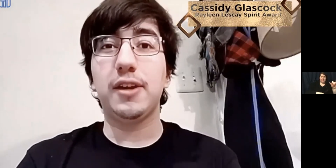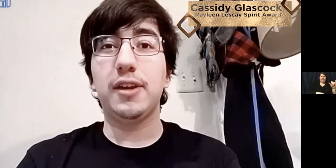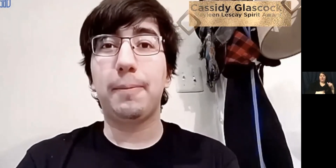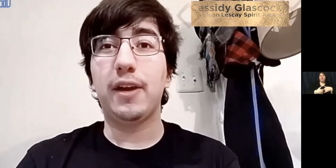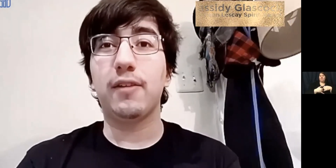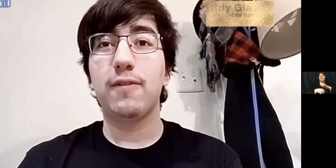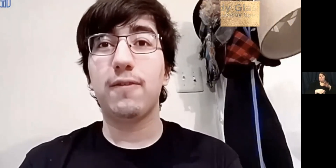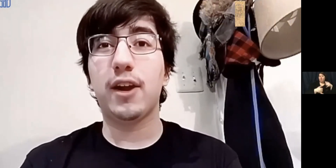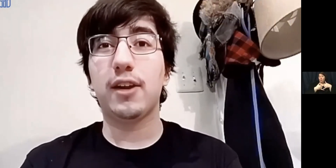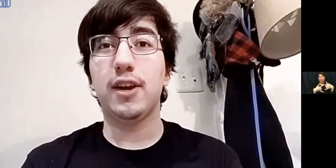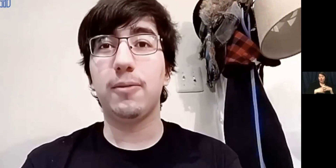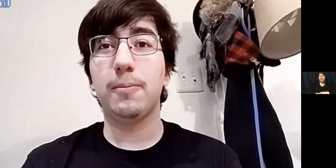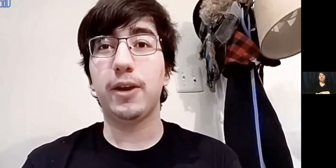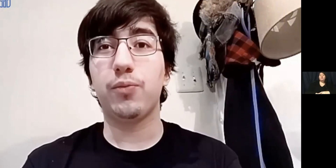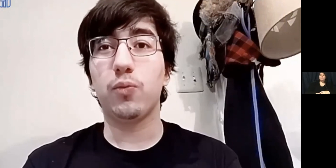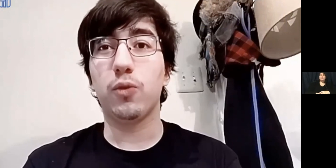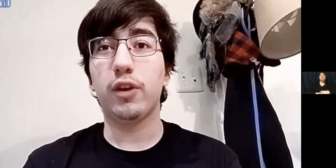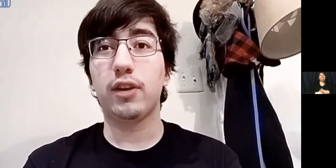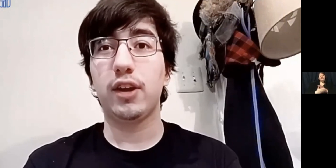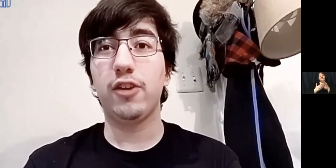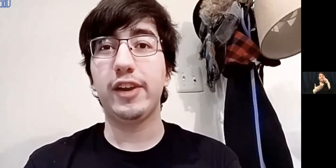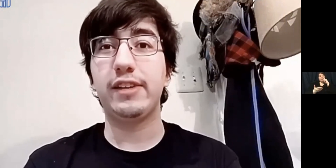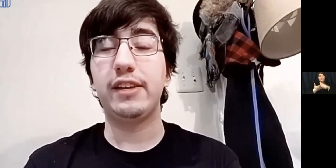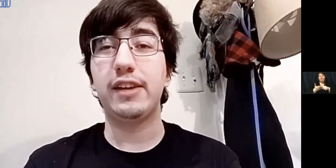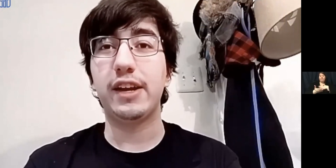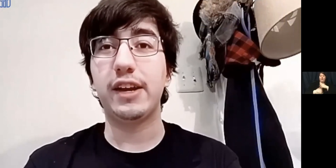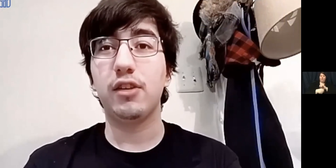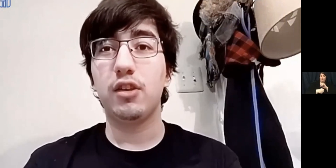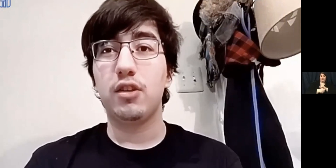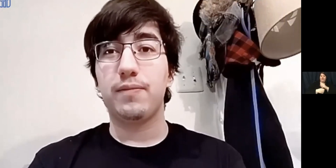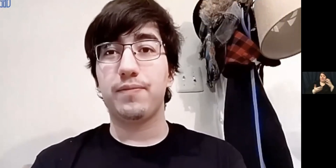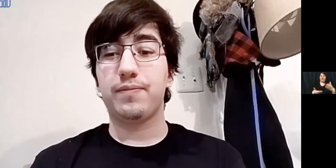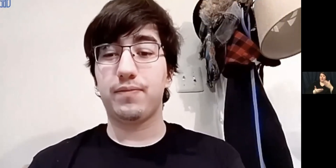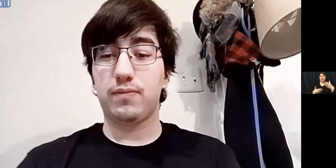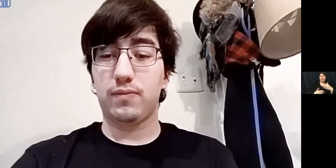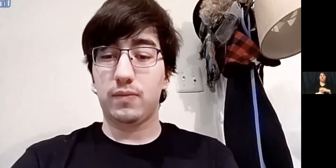And it's nice being recognized for my work here at ATT